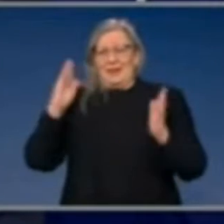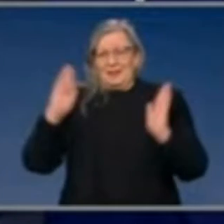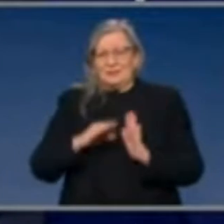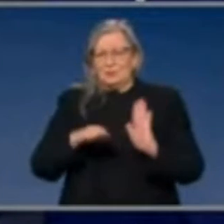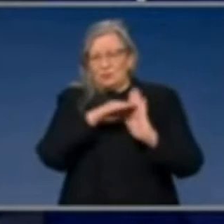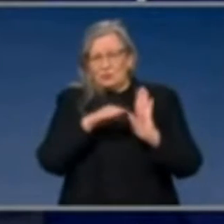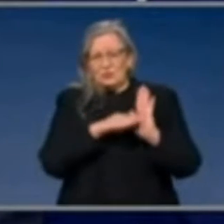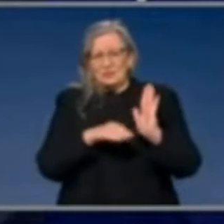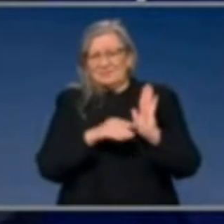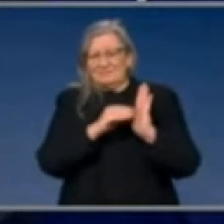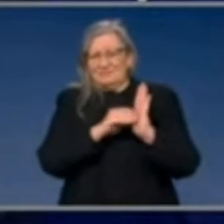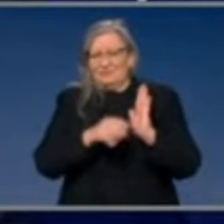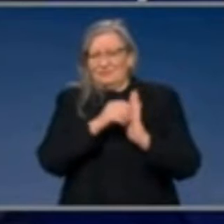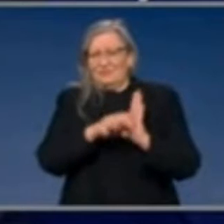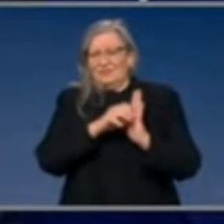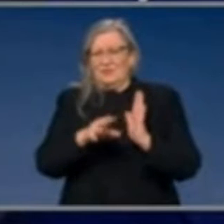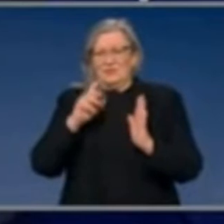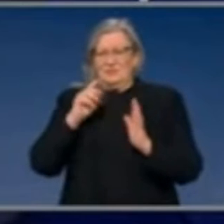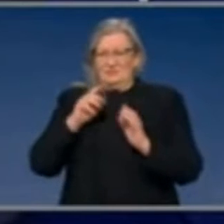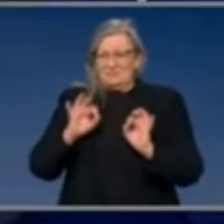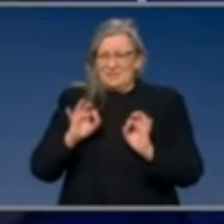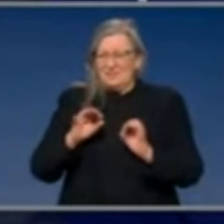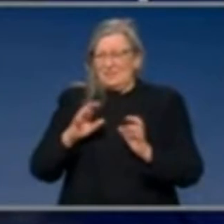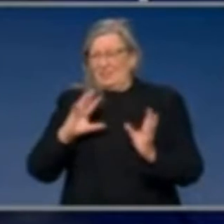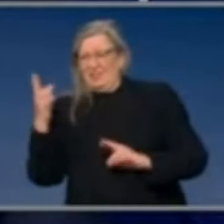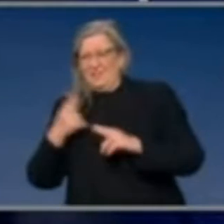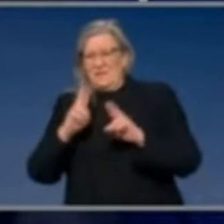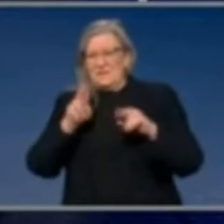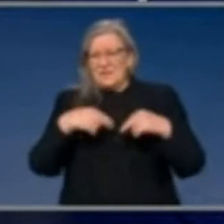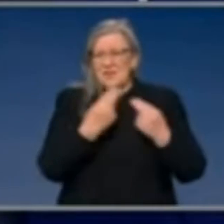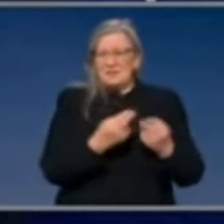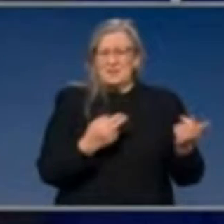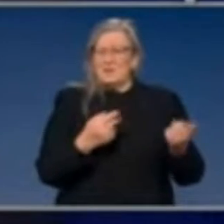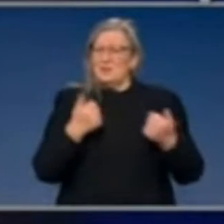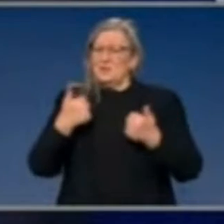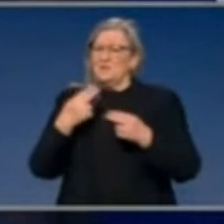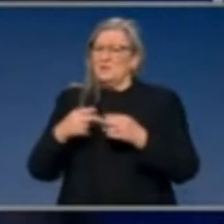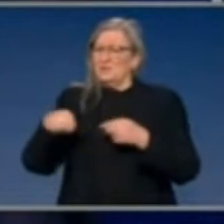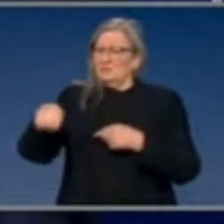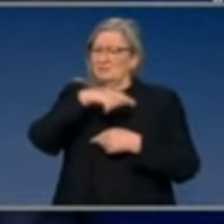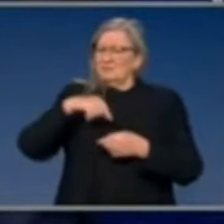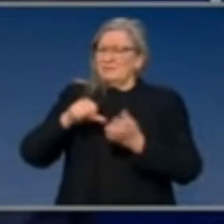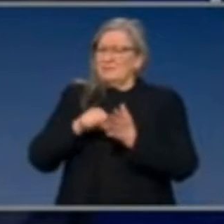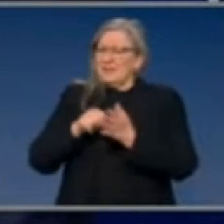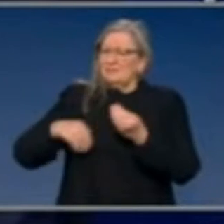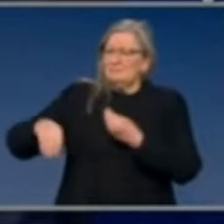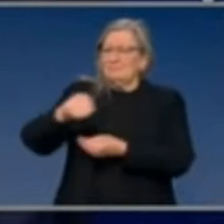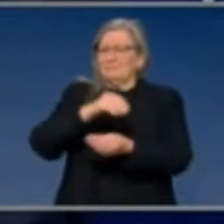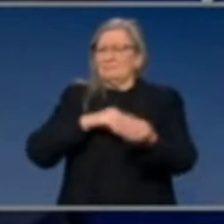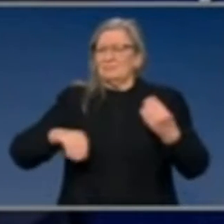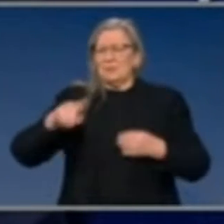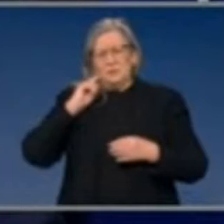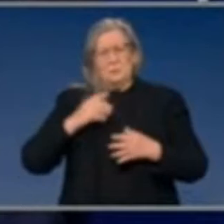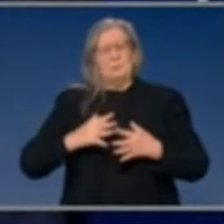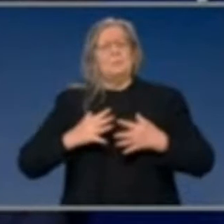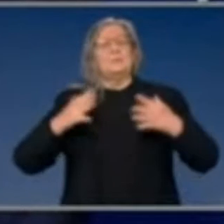to parents and family work with clear economic benefits. So this will make a significant difference in terms